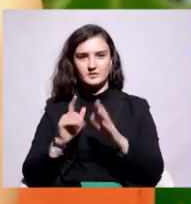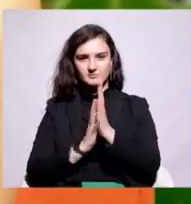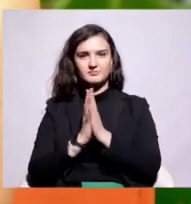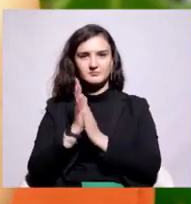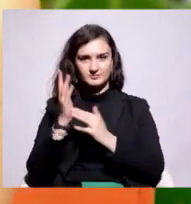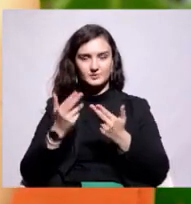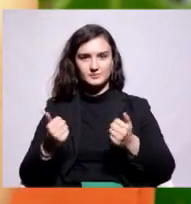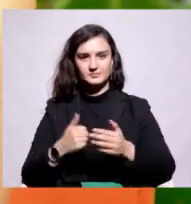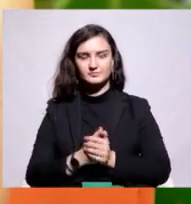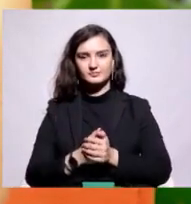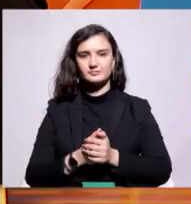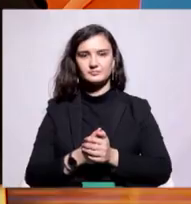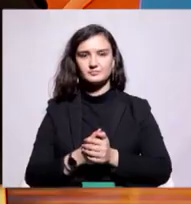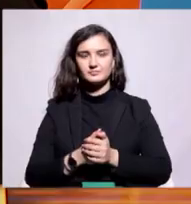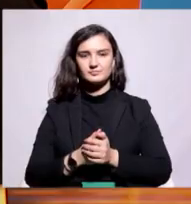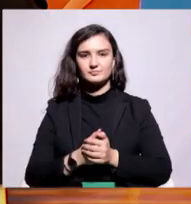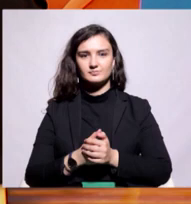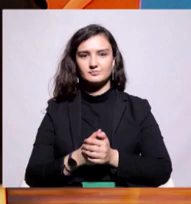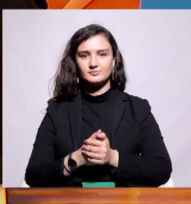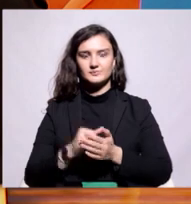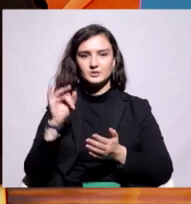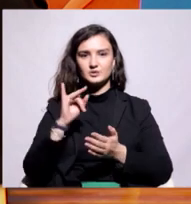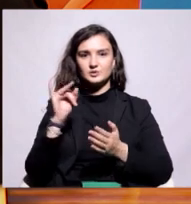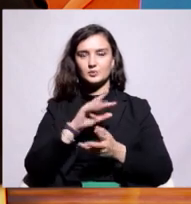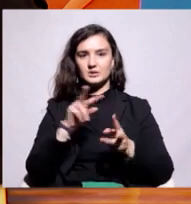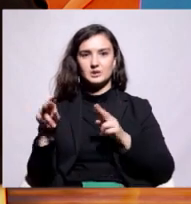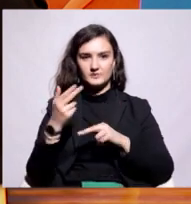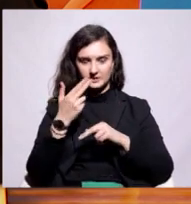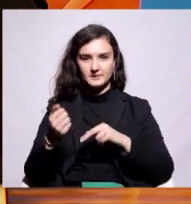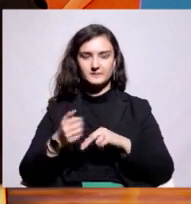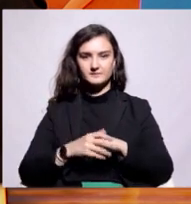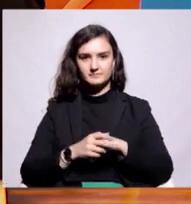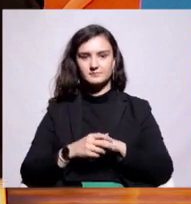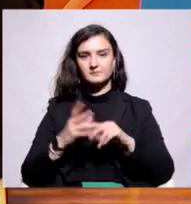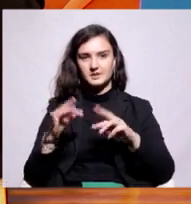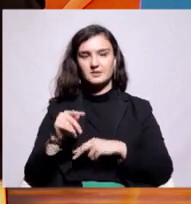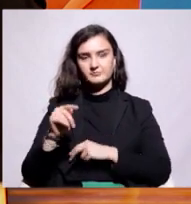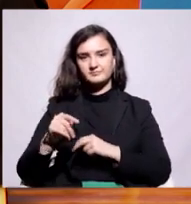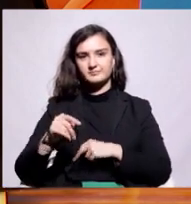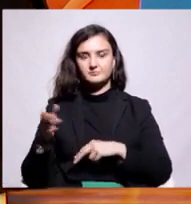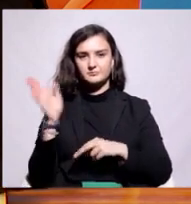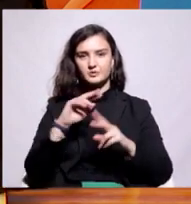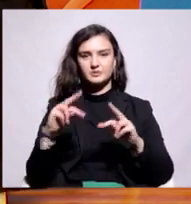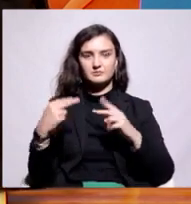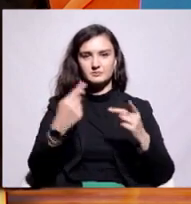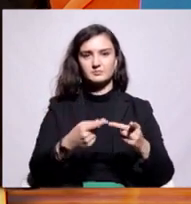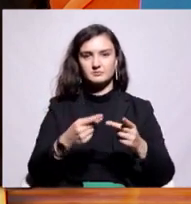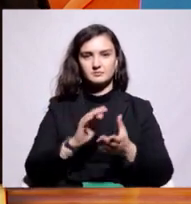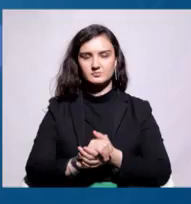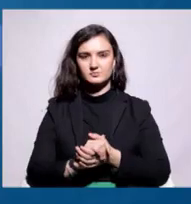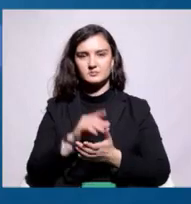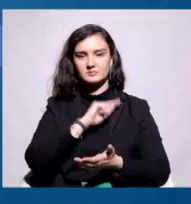right? That seems to be what this story is saying. But on that note, let's move on to